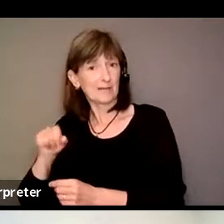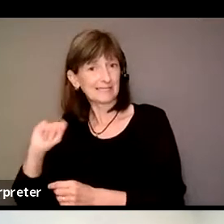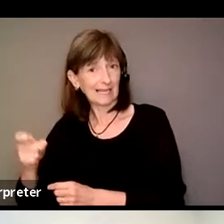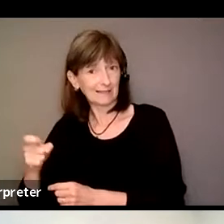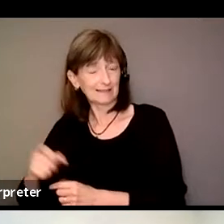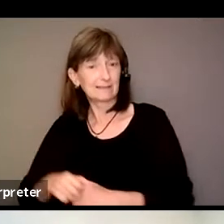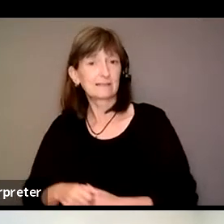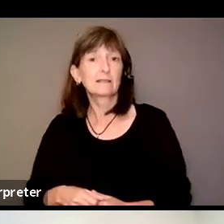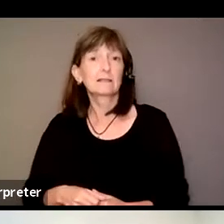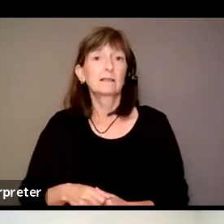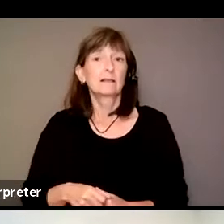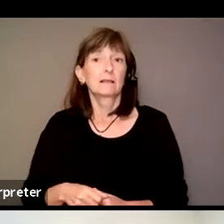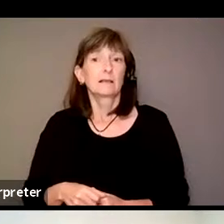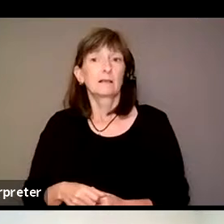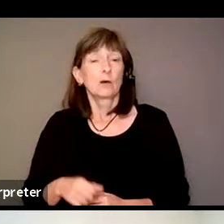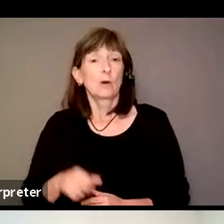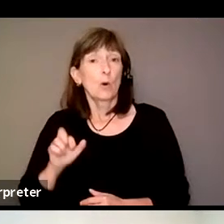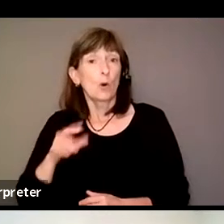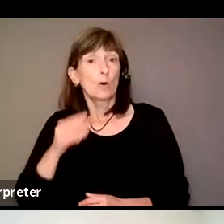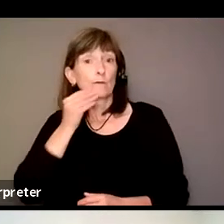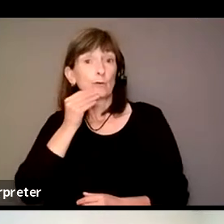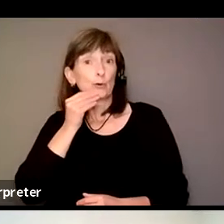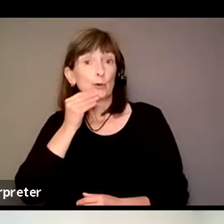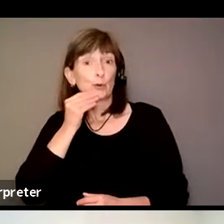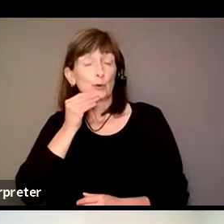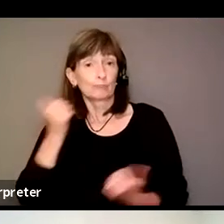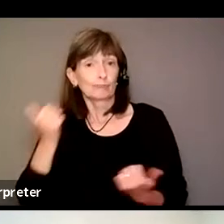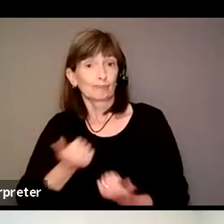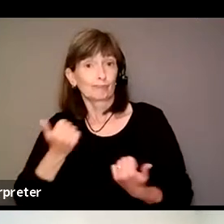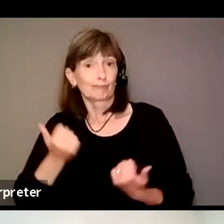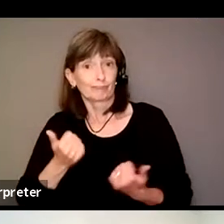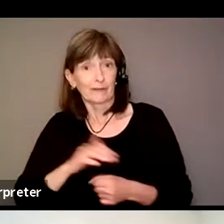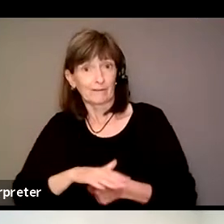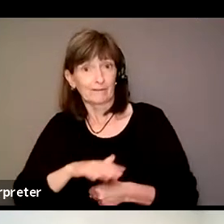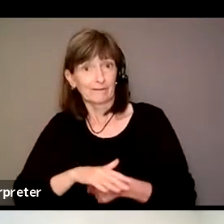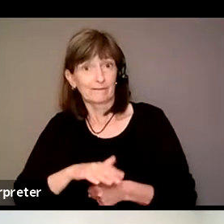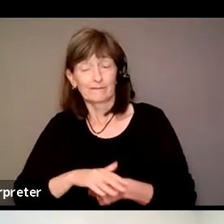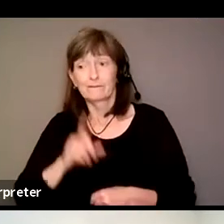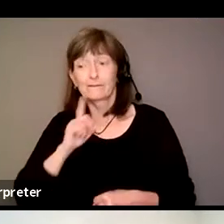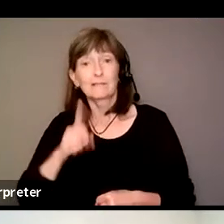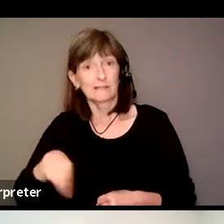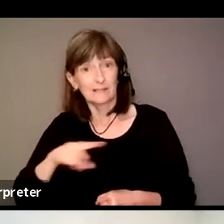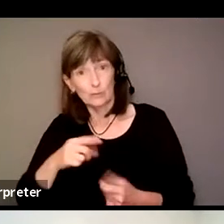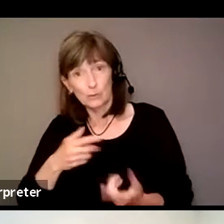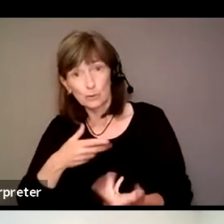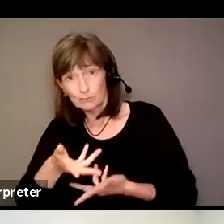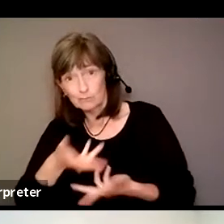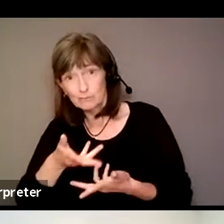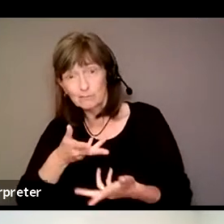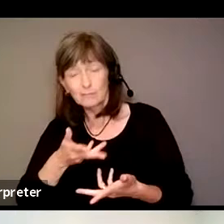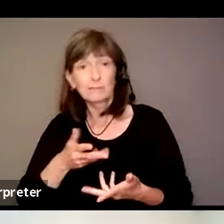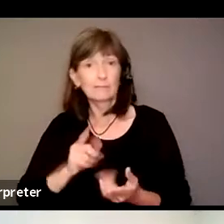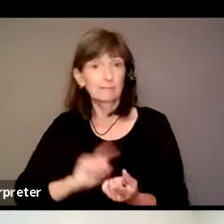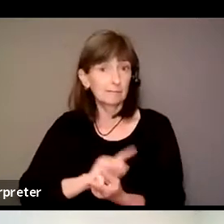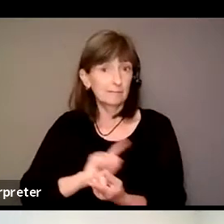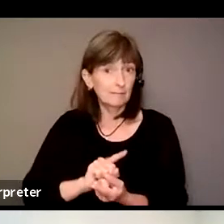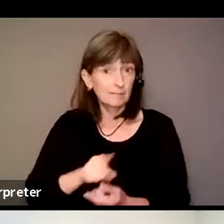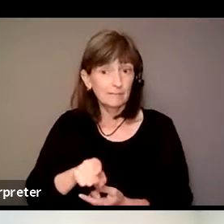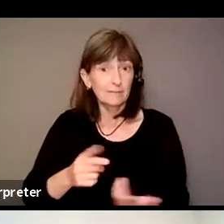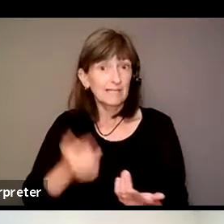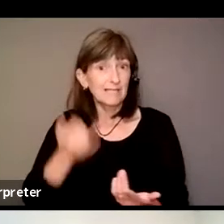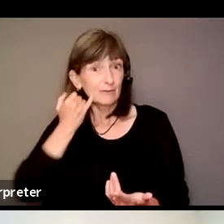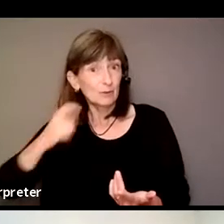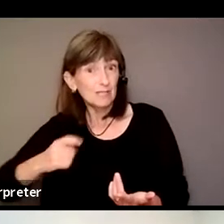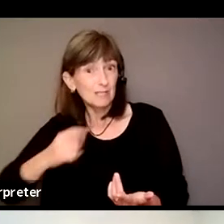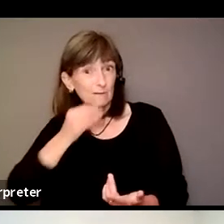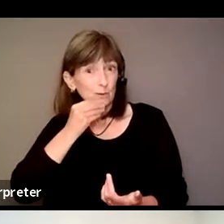our residents on food security, staying in touch with our residents to see, you know, when there was a need, if